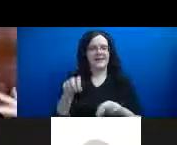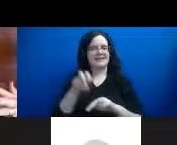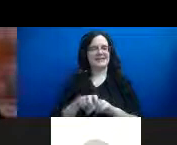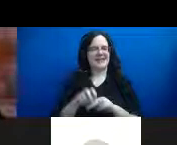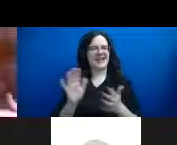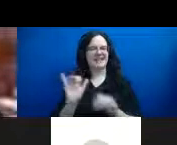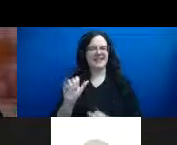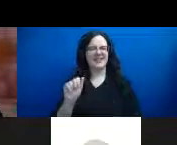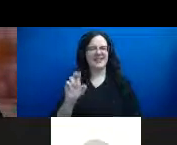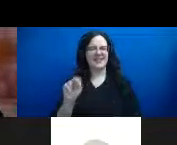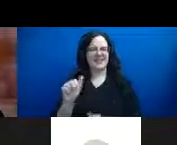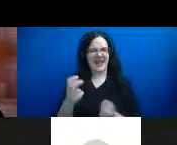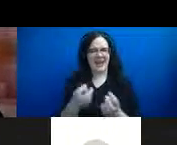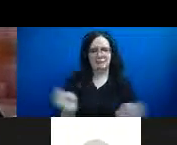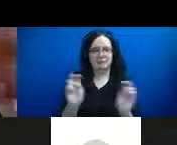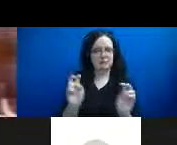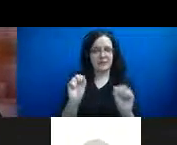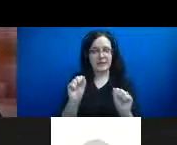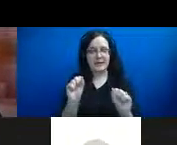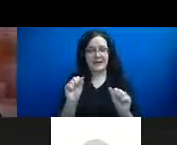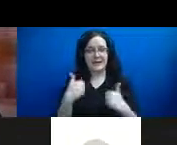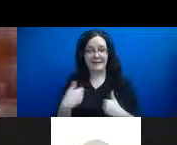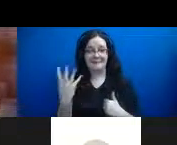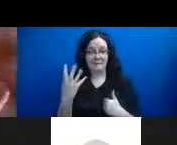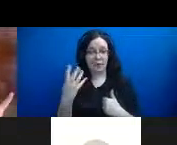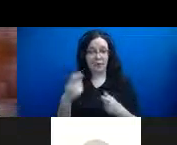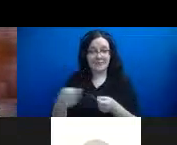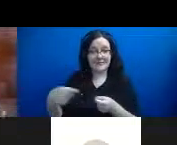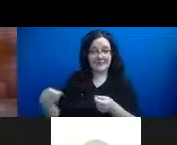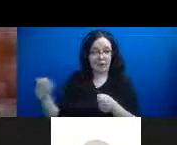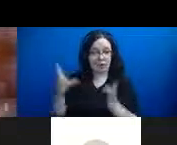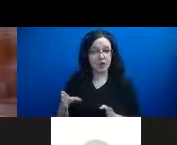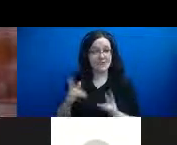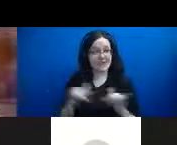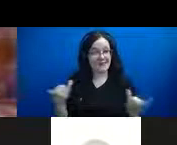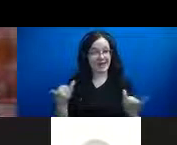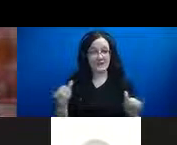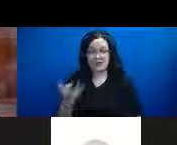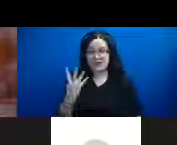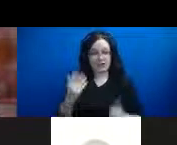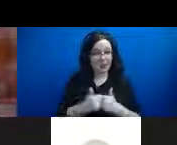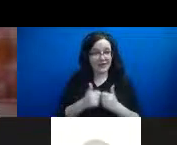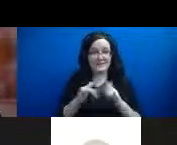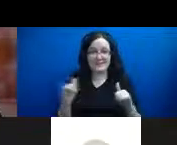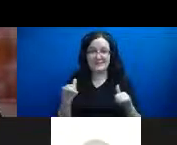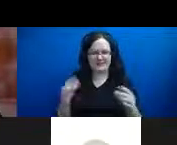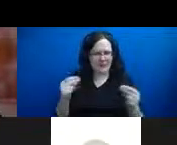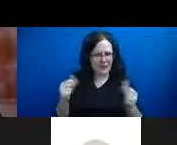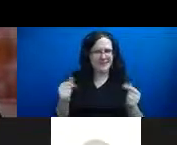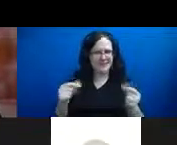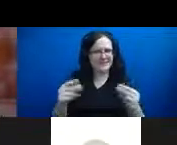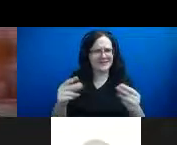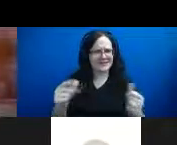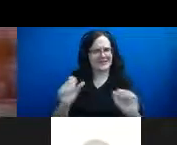and have piped in 4 different dealers at once. So this kind of constant quick speed